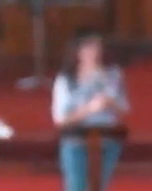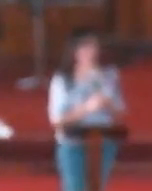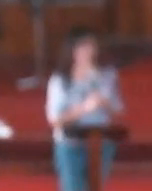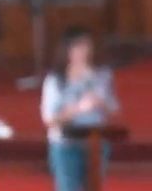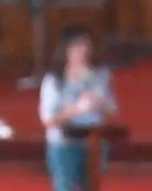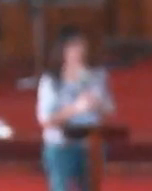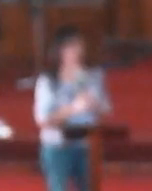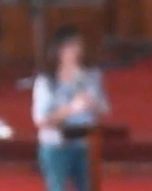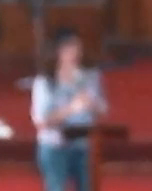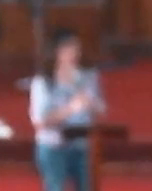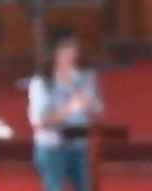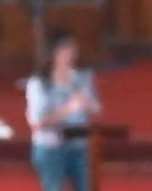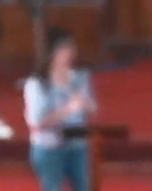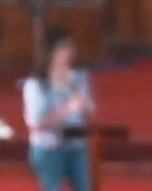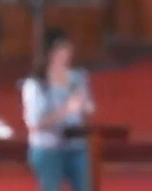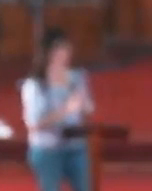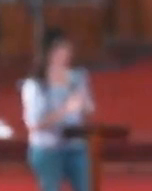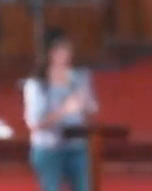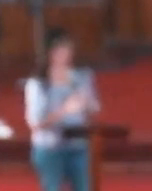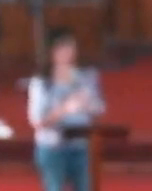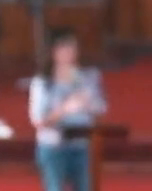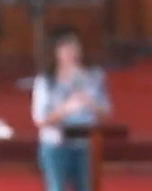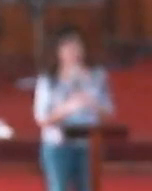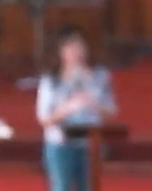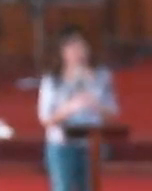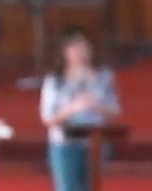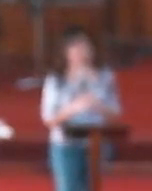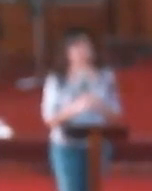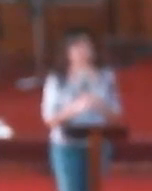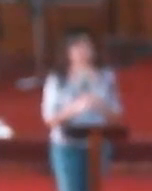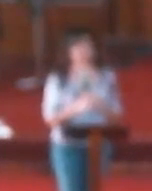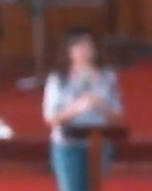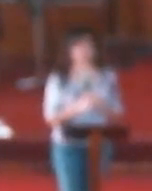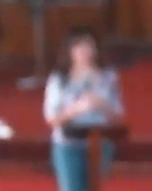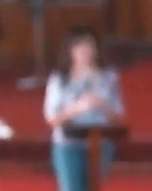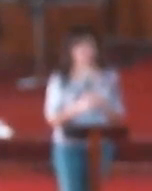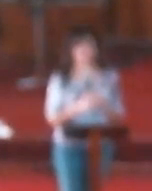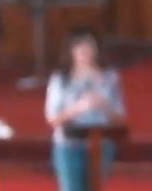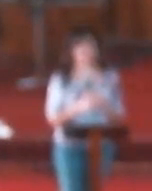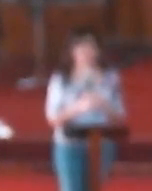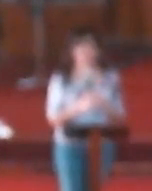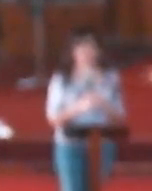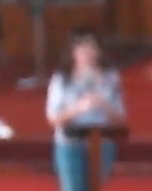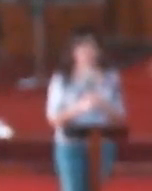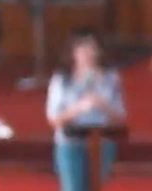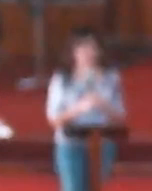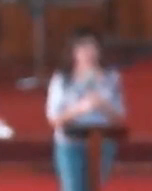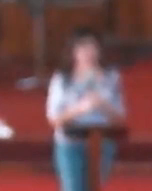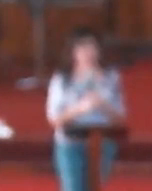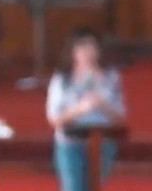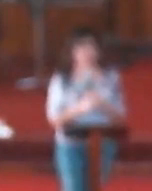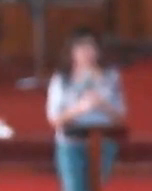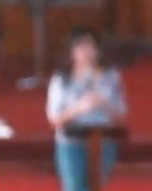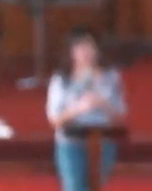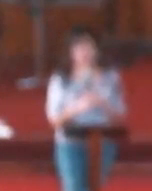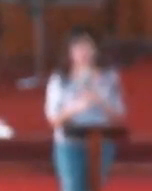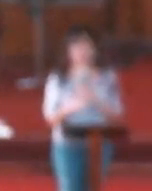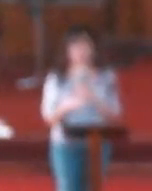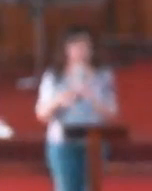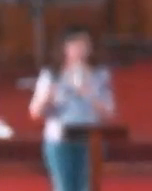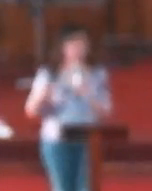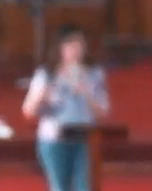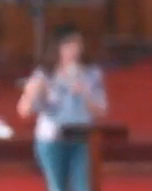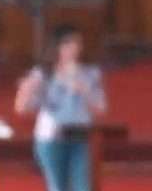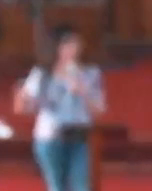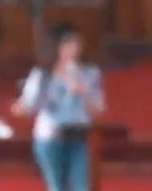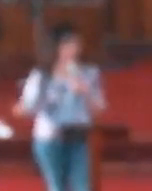¿verdad? No aceptes eso de que tu ofrenda va a demostrar tu fe y vamos a manipular a Dios para que conceda tu milagro. Yeah, so don't fall in